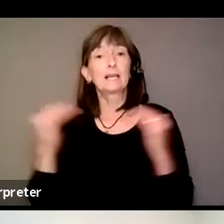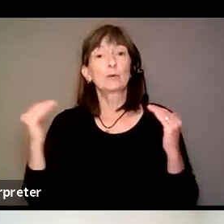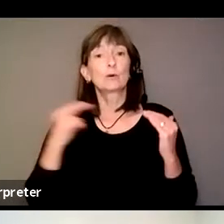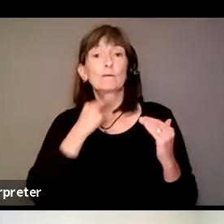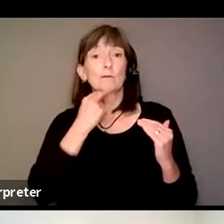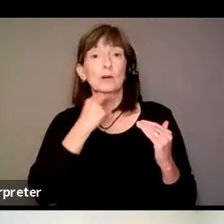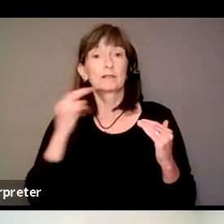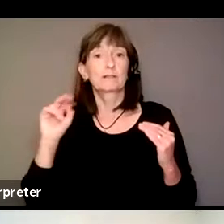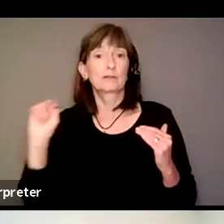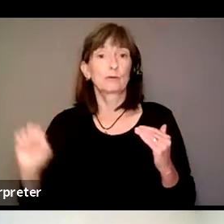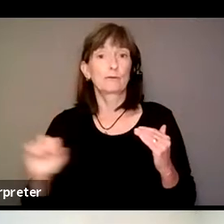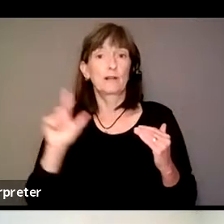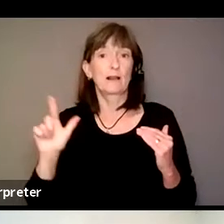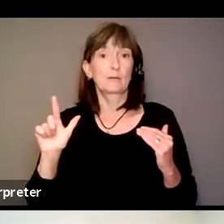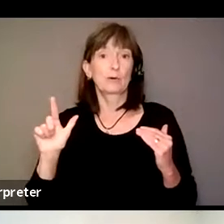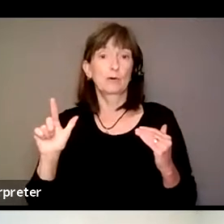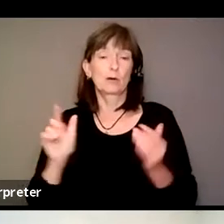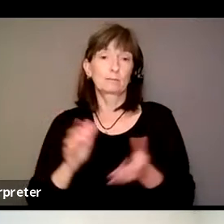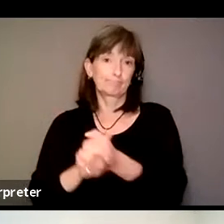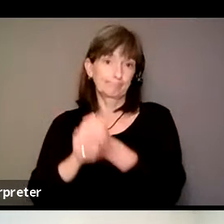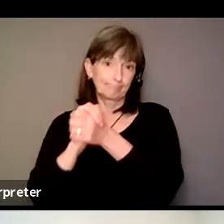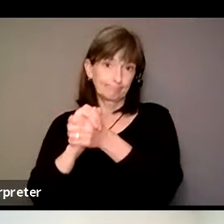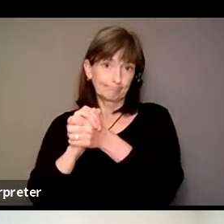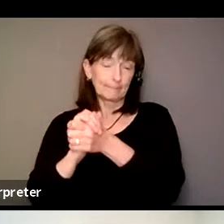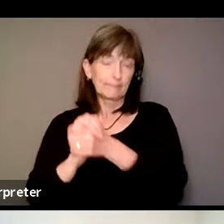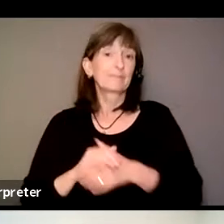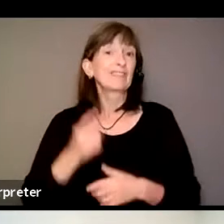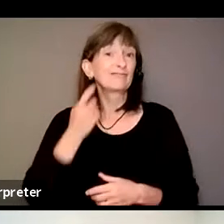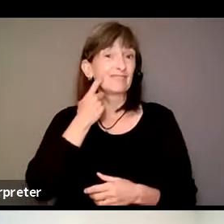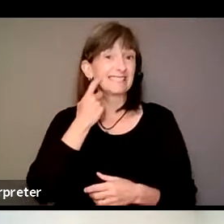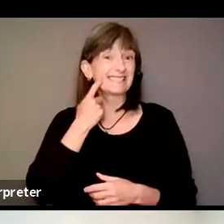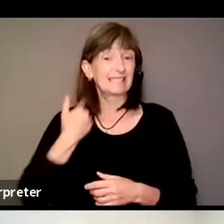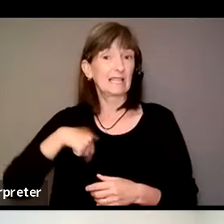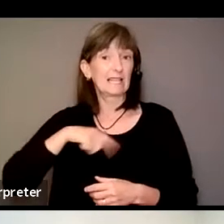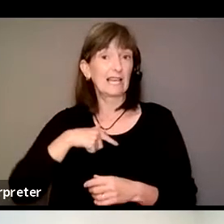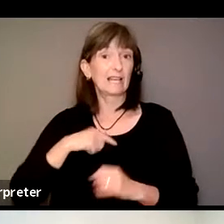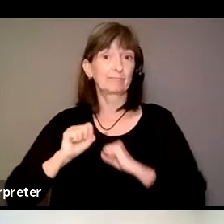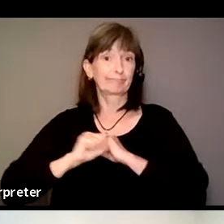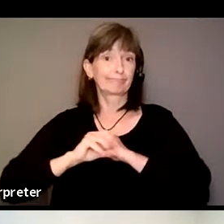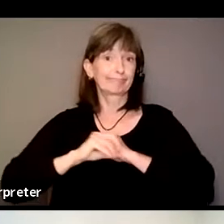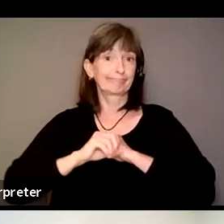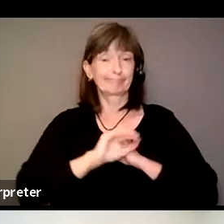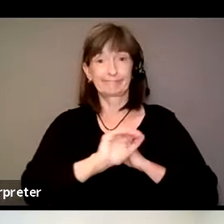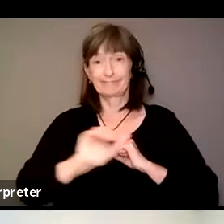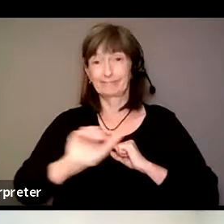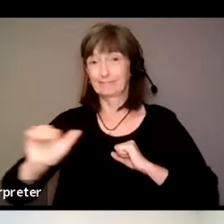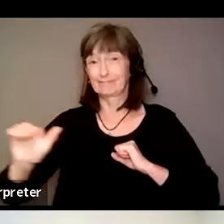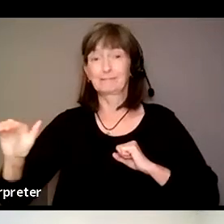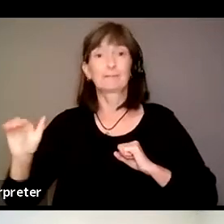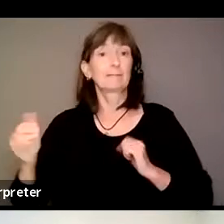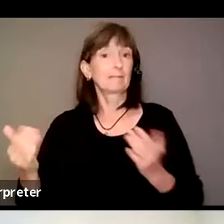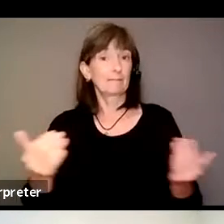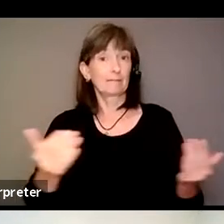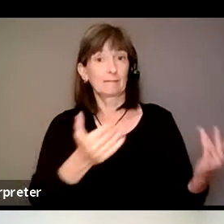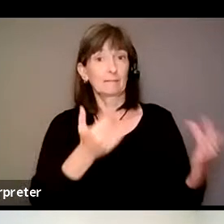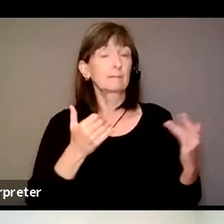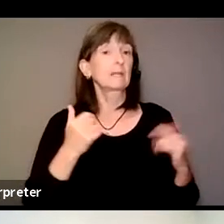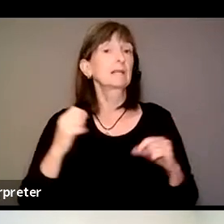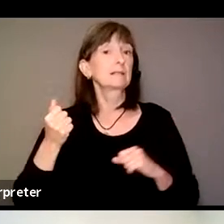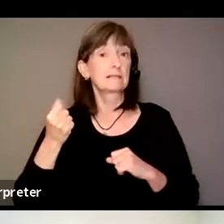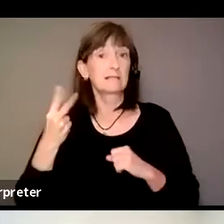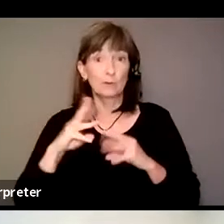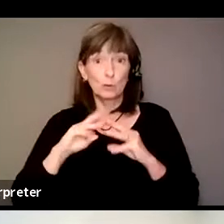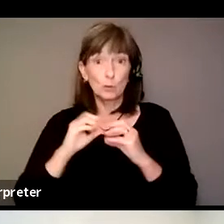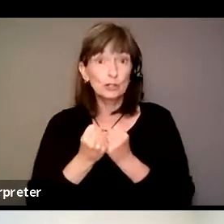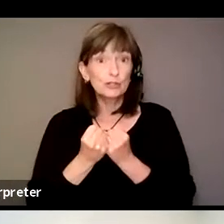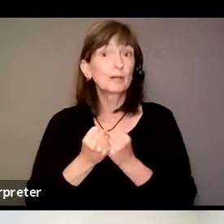Labrador. Just recently, this organization organized a campaign college, and it went on for some time. There were a series of workshops,